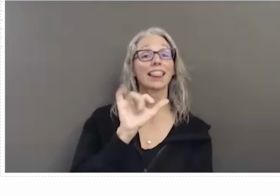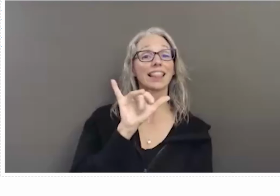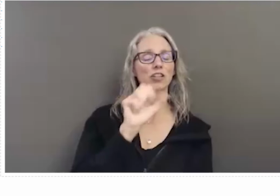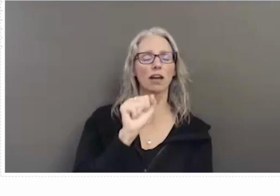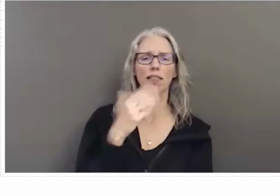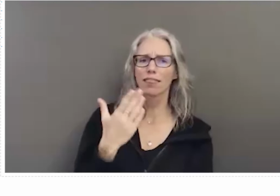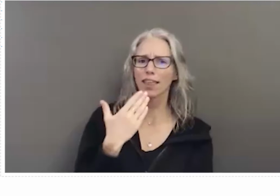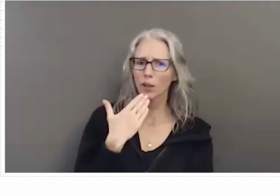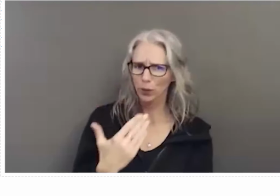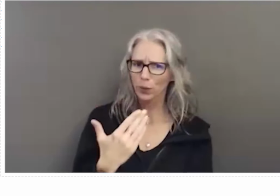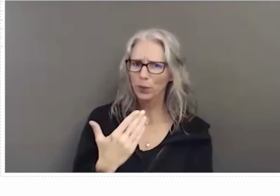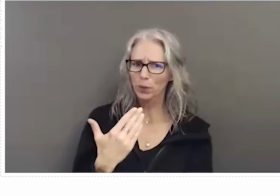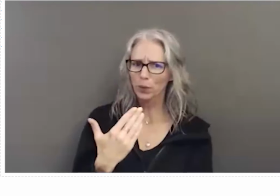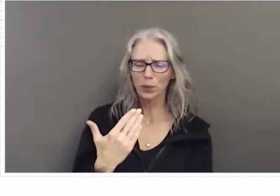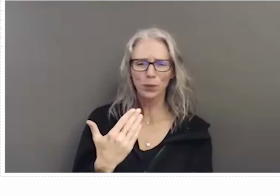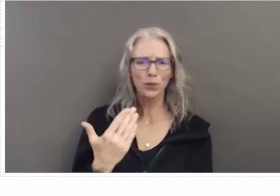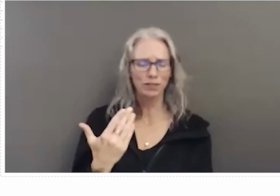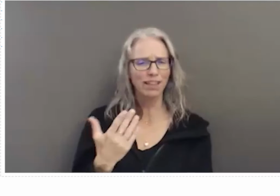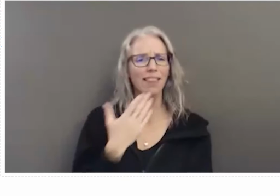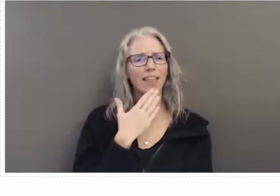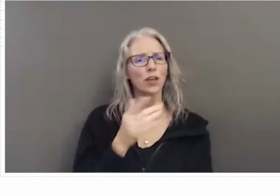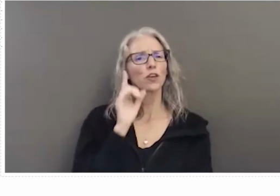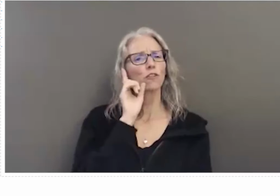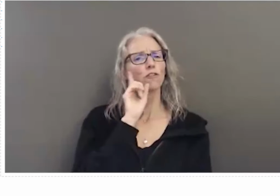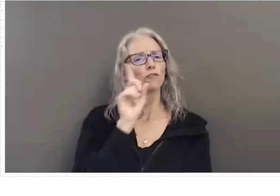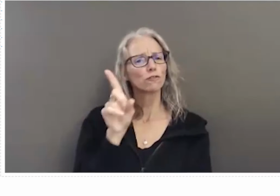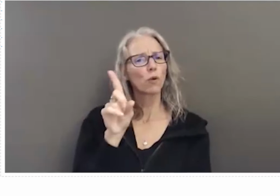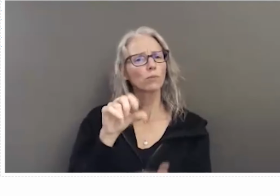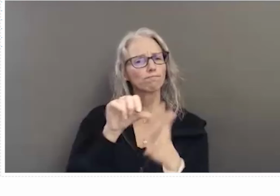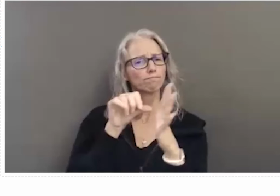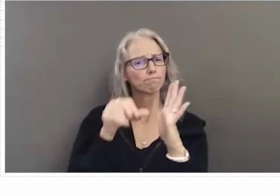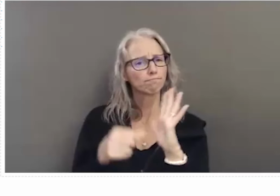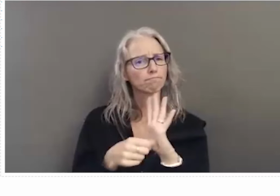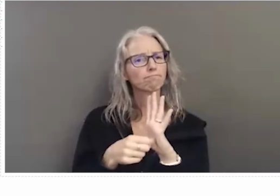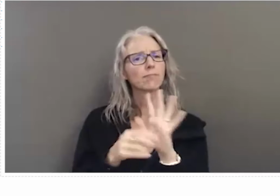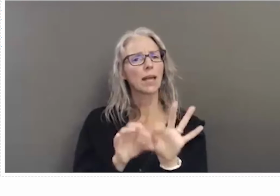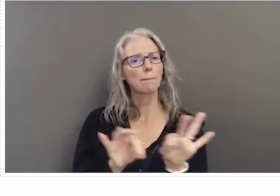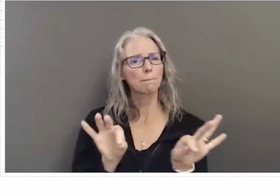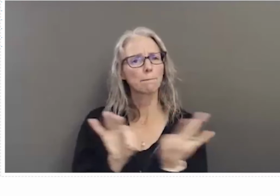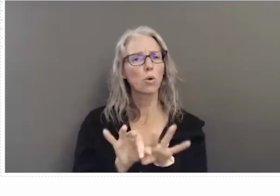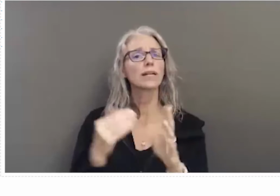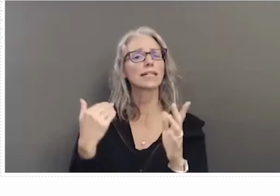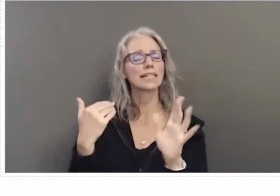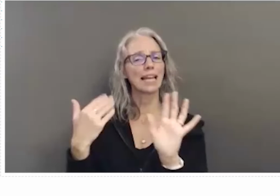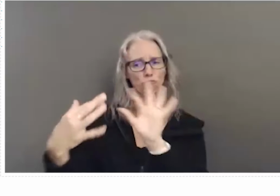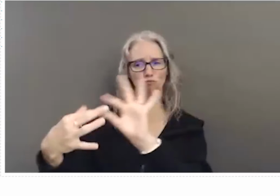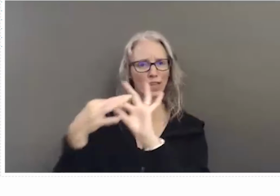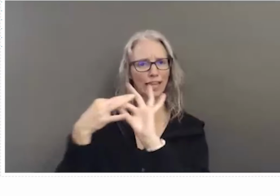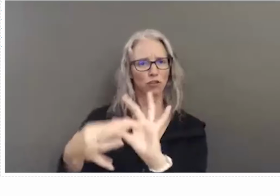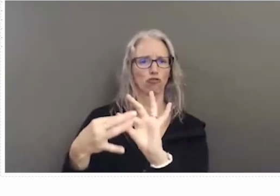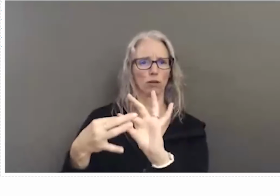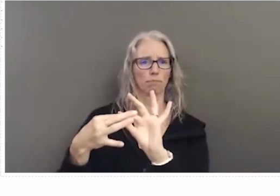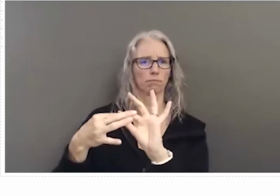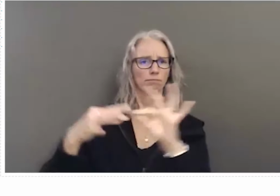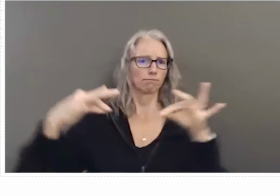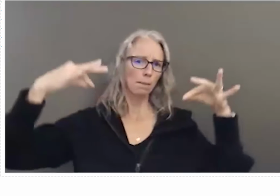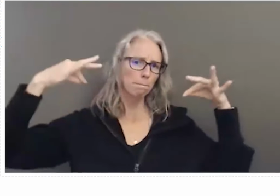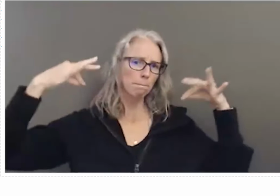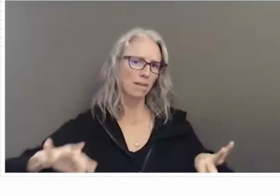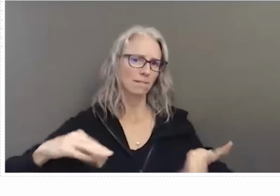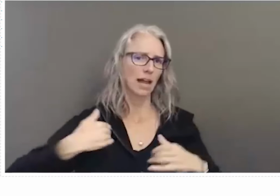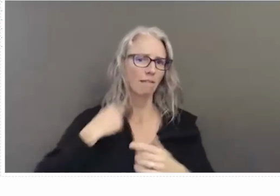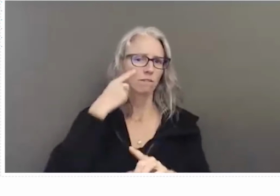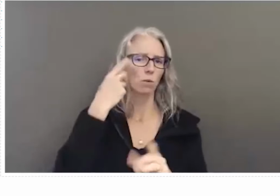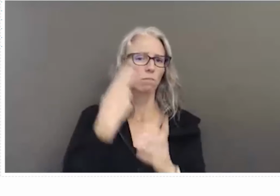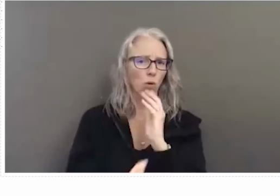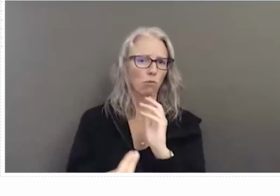of the cultivation and the stewardship component of that sponsorship relationship, because it does sound, particularly with your title sponsor,